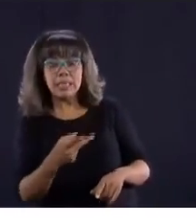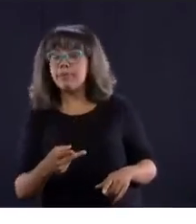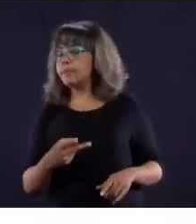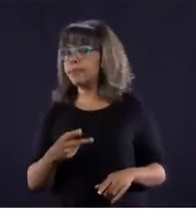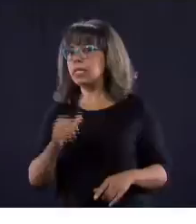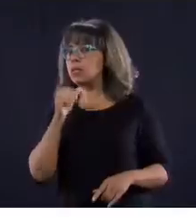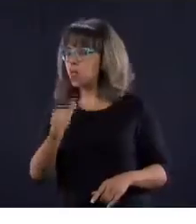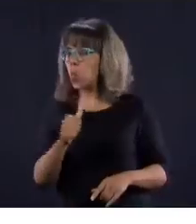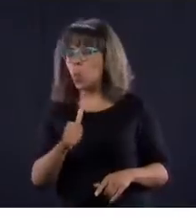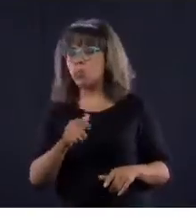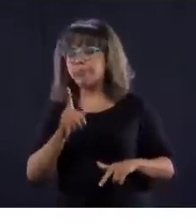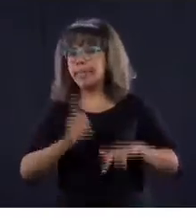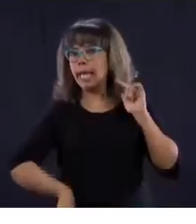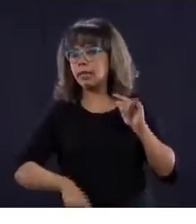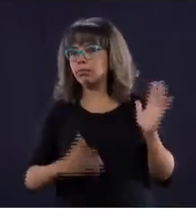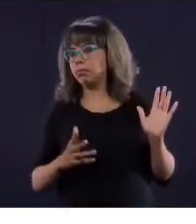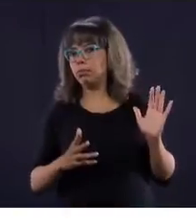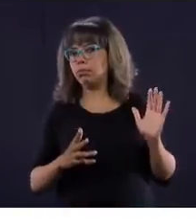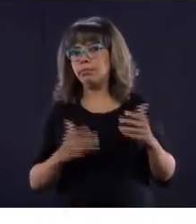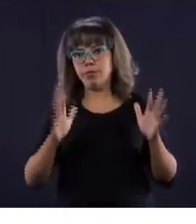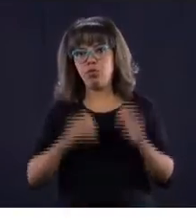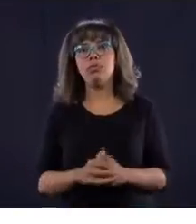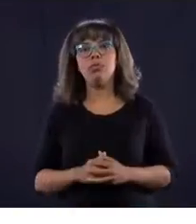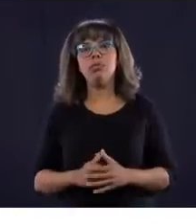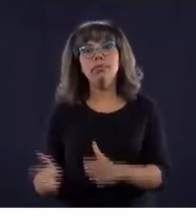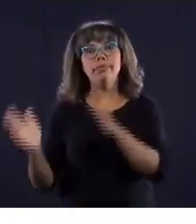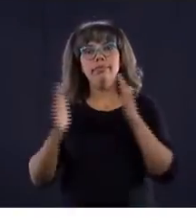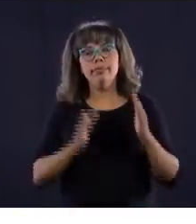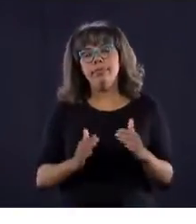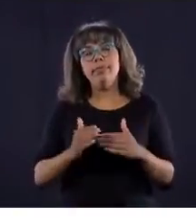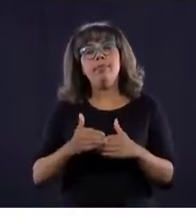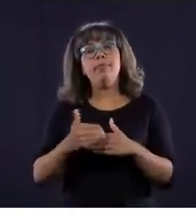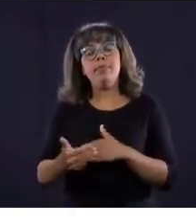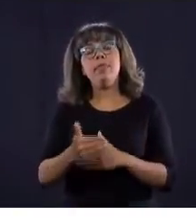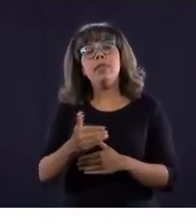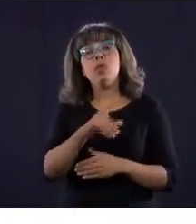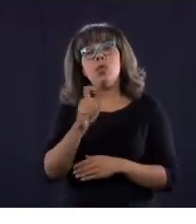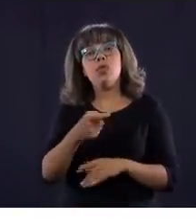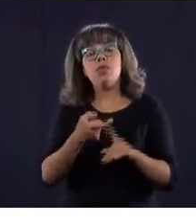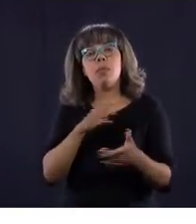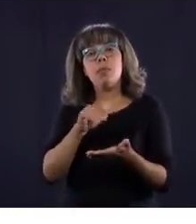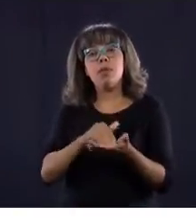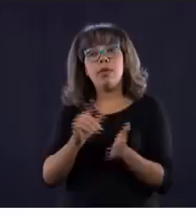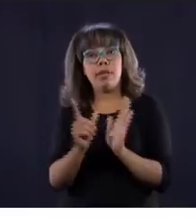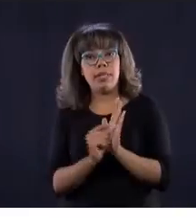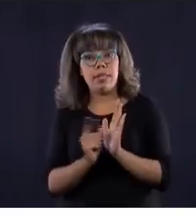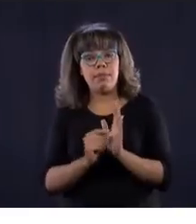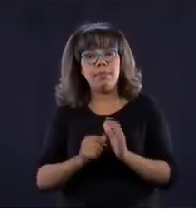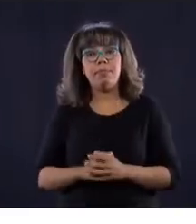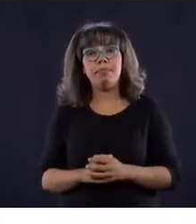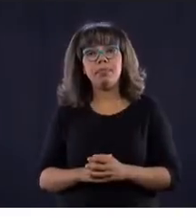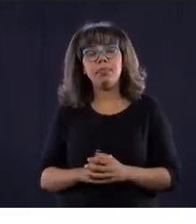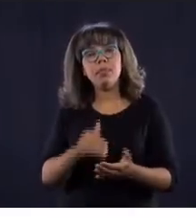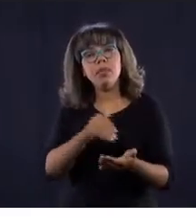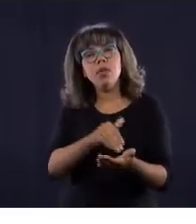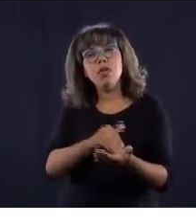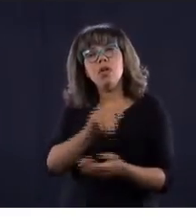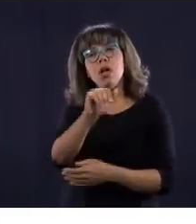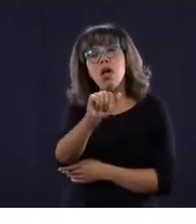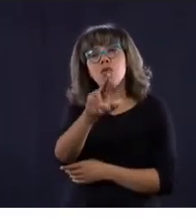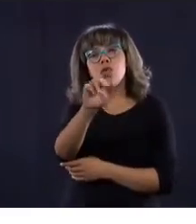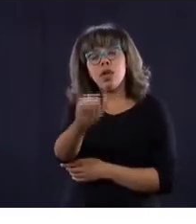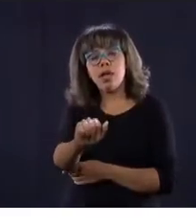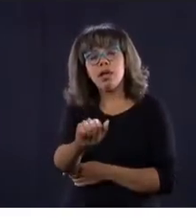You mentioned, sir, that in the rest of the province, things seem to be under control, but it's less so in Montreal. And we also have Madame Drouin,